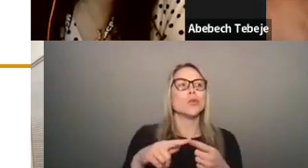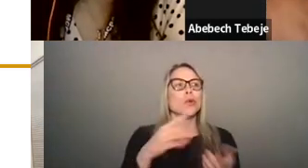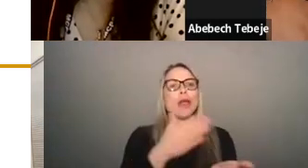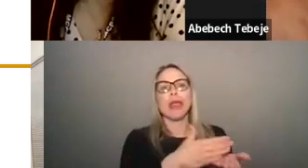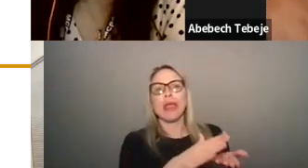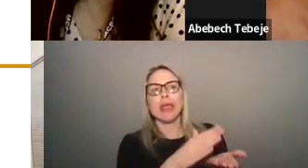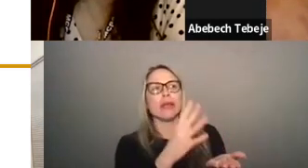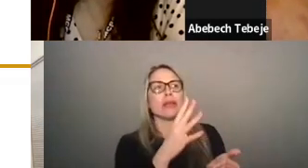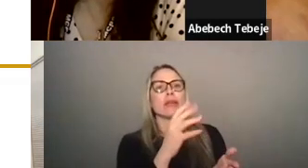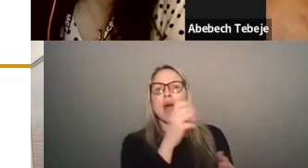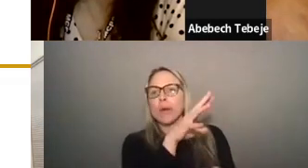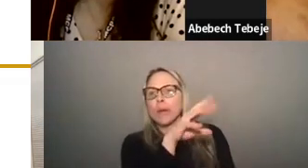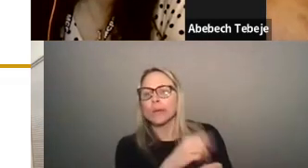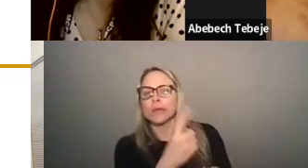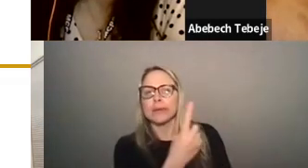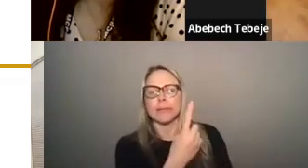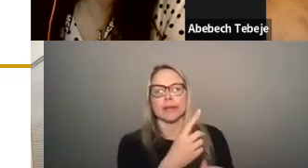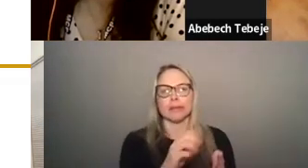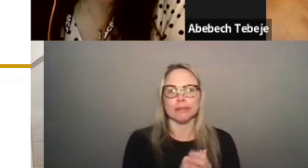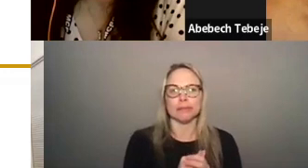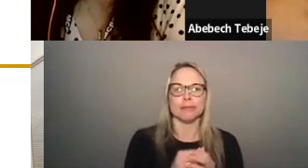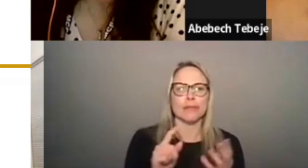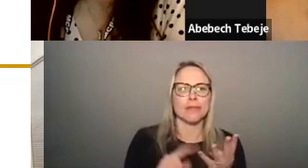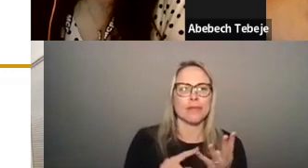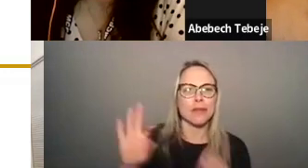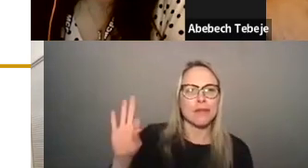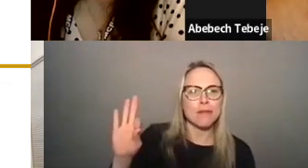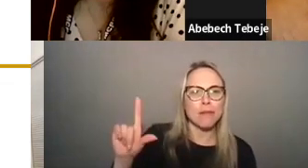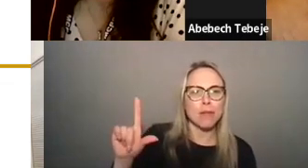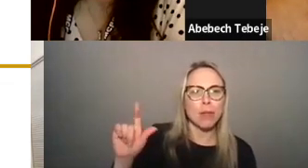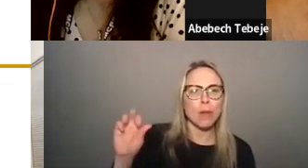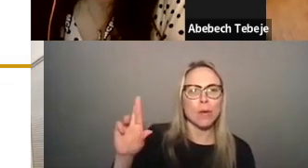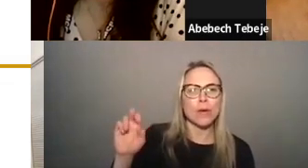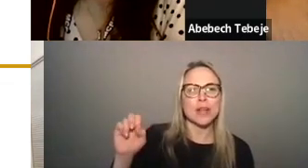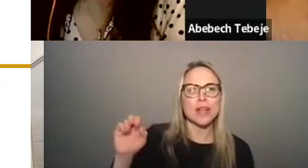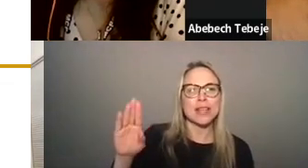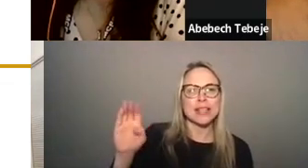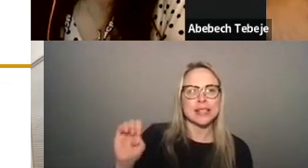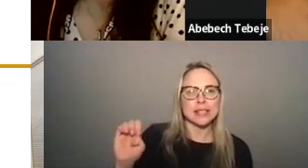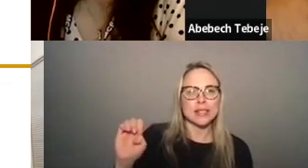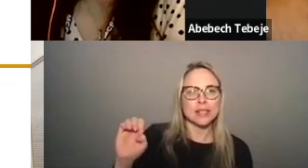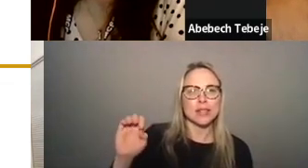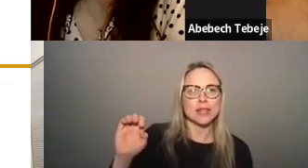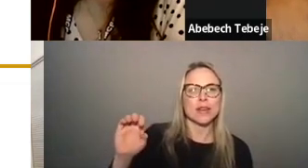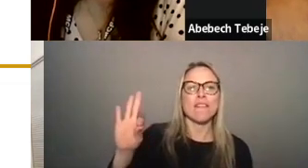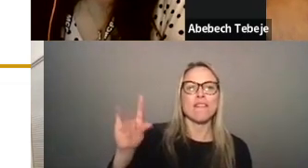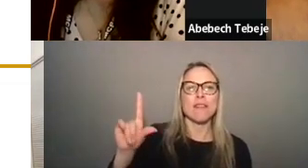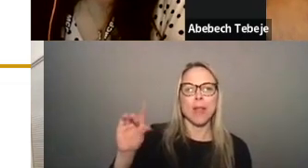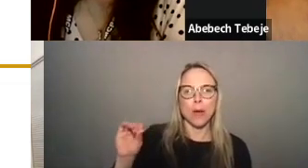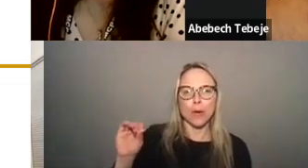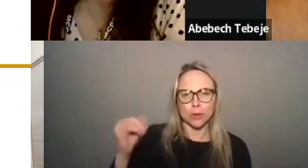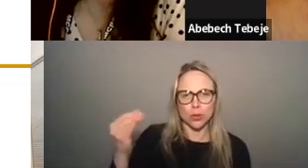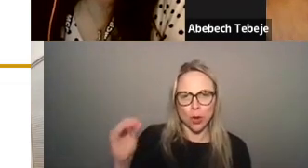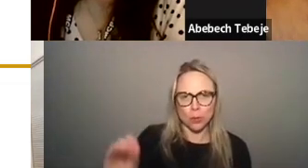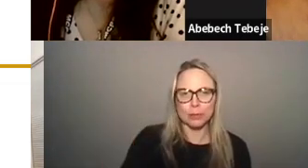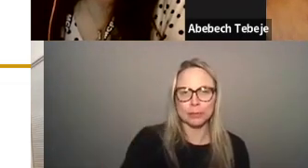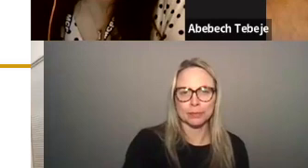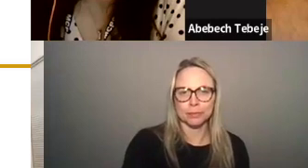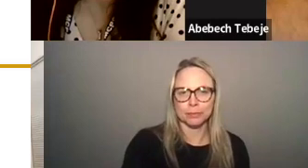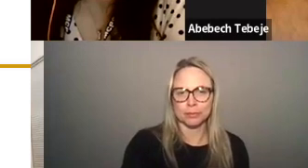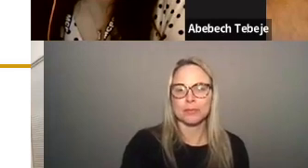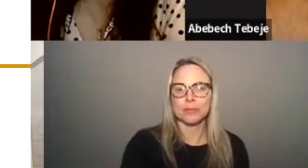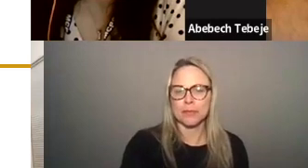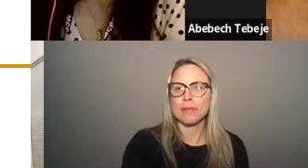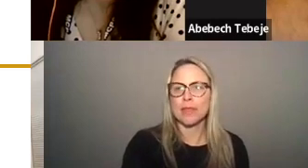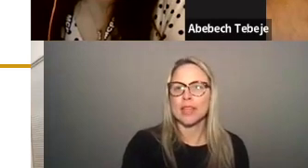plan. And then Florence Flojo, she forgot to tell people where her documents were located. And